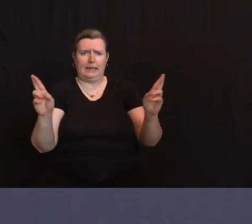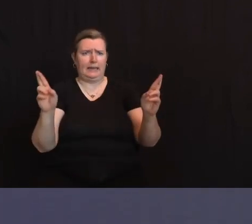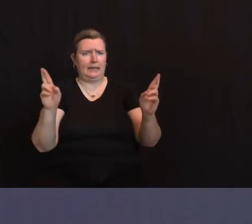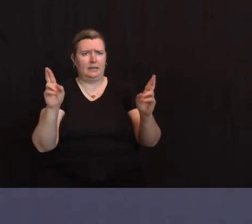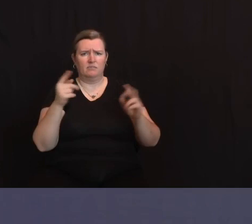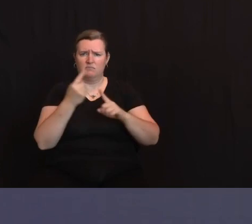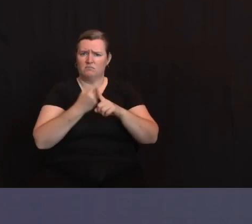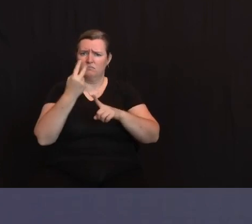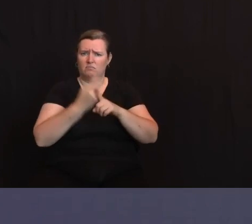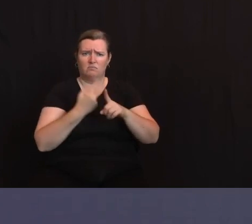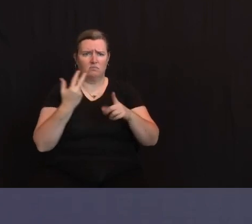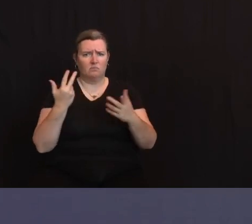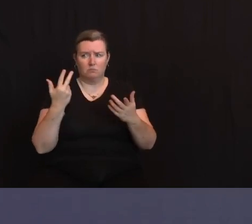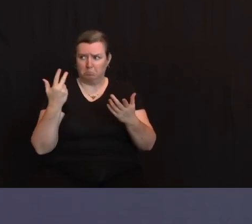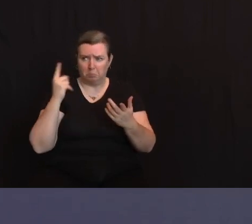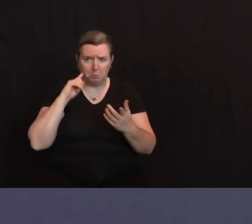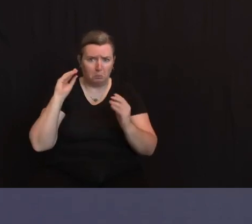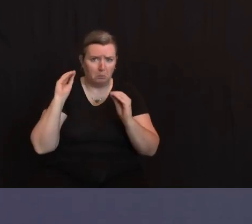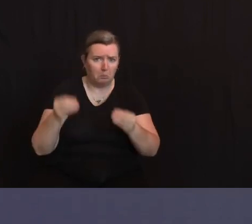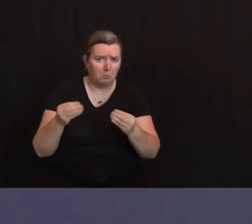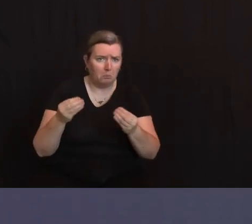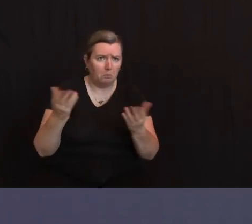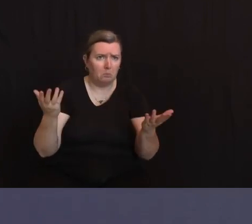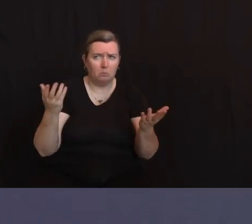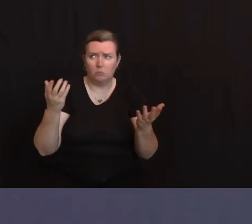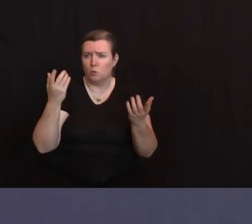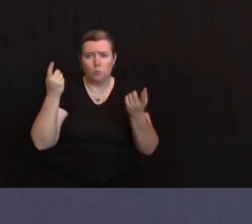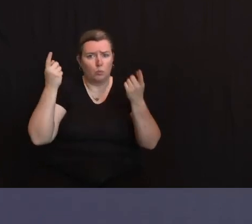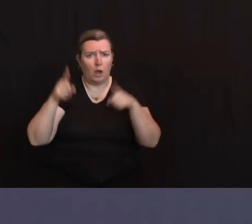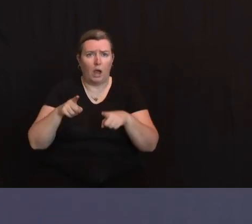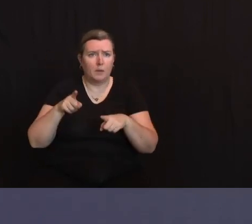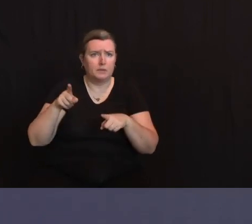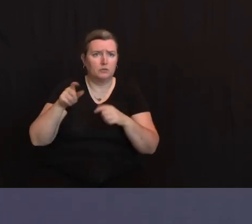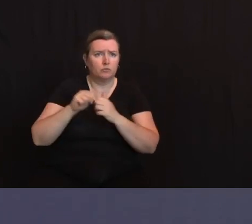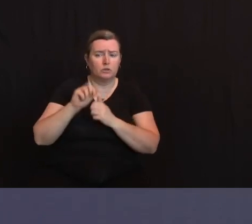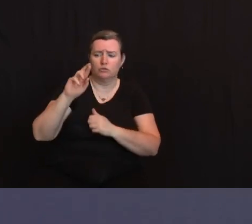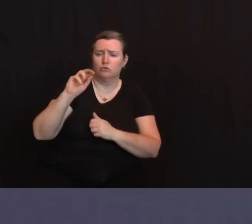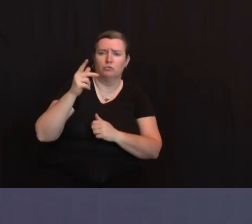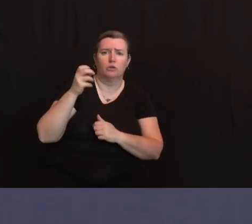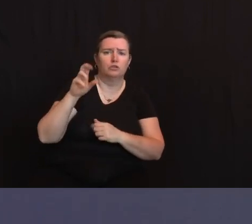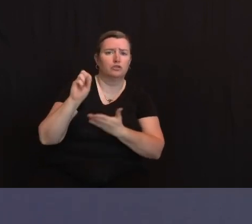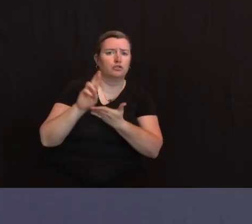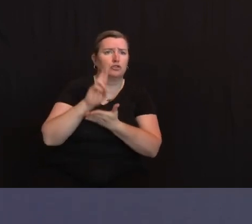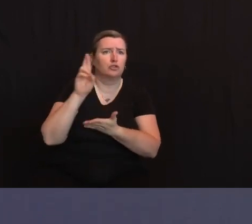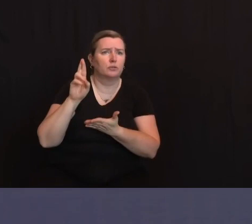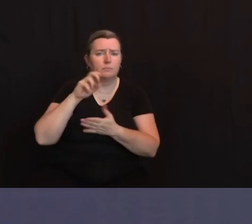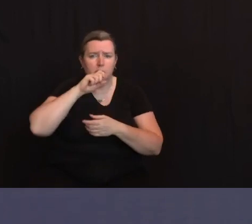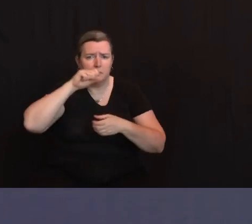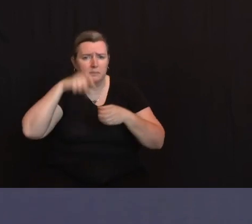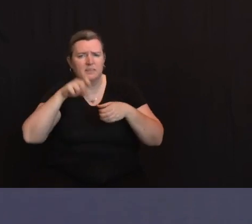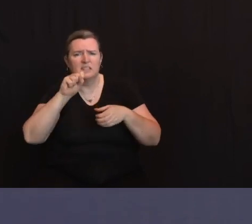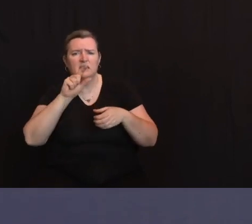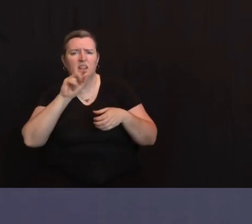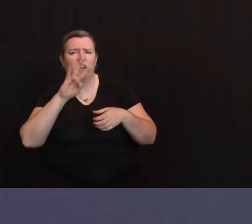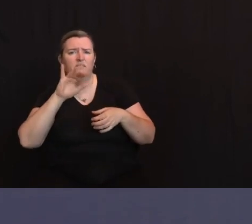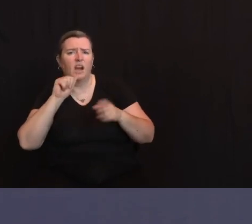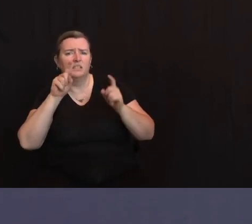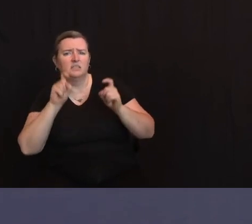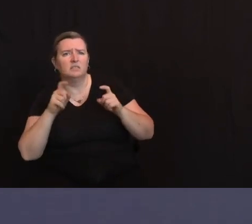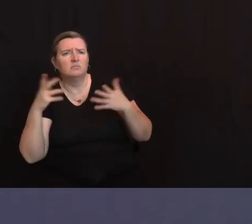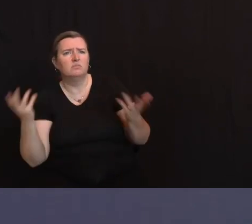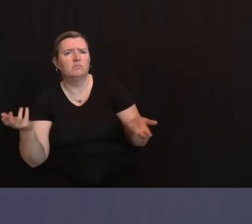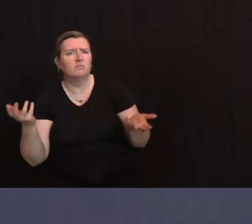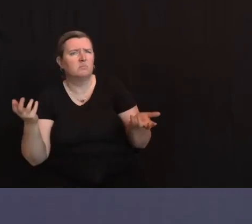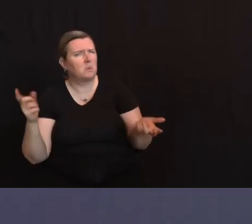but now it's like nobody knows whatever happened to it. It seems, or was billed as a faster and more